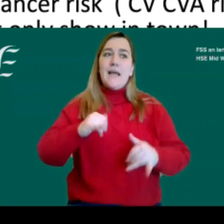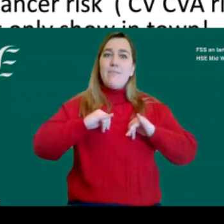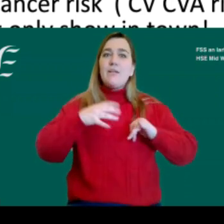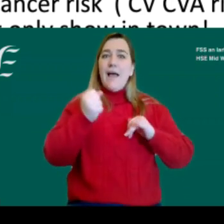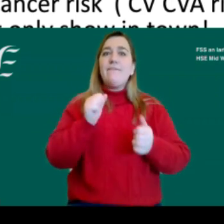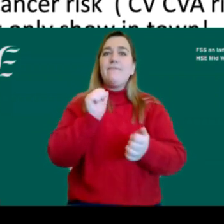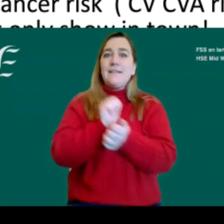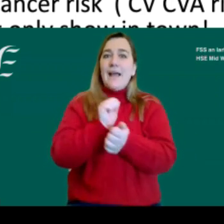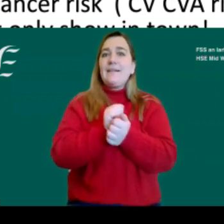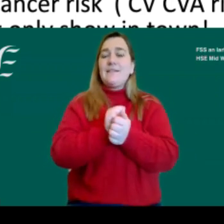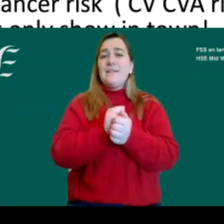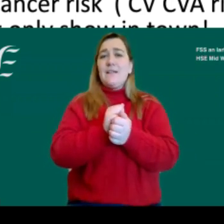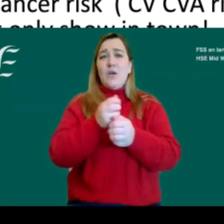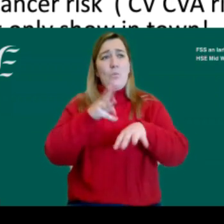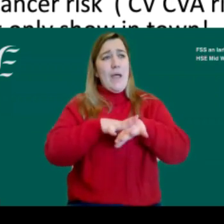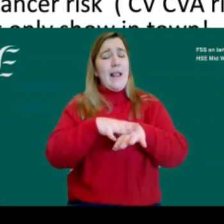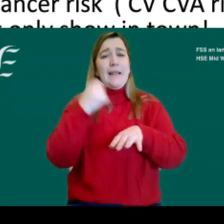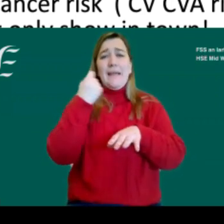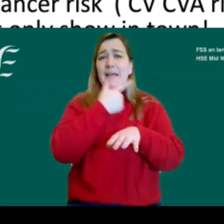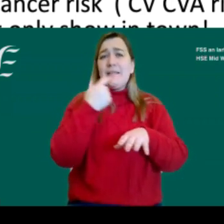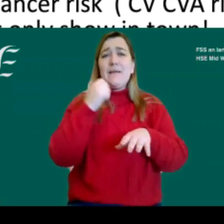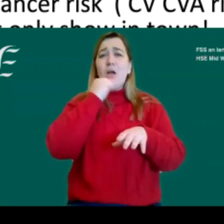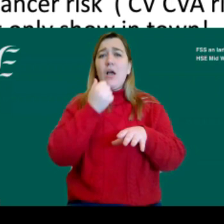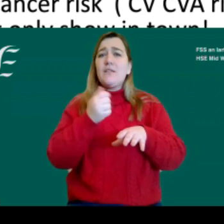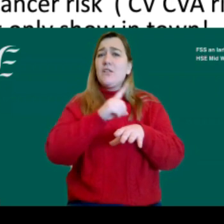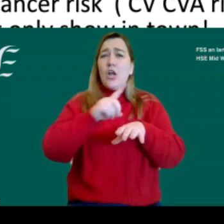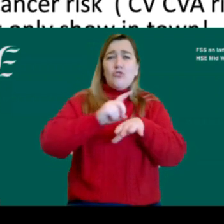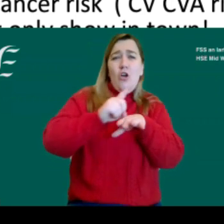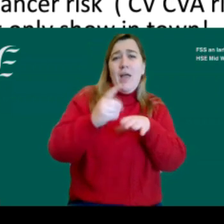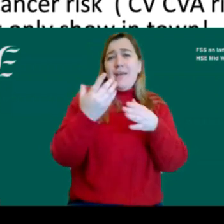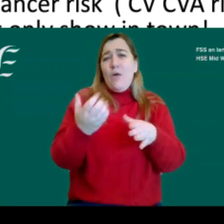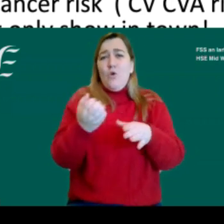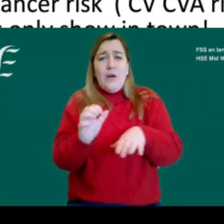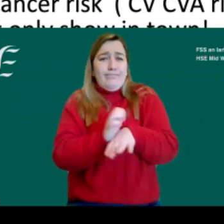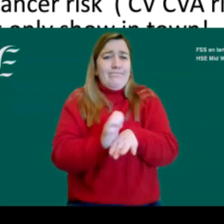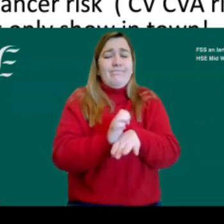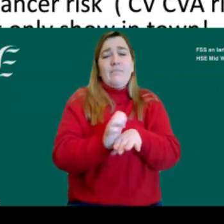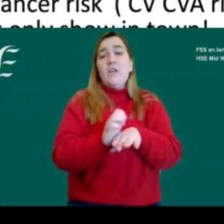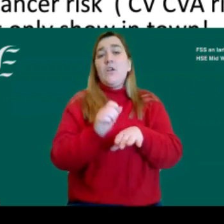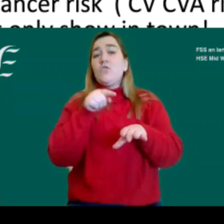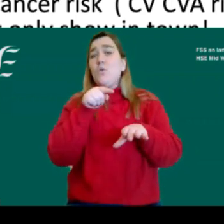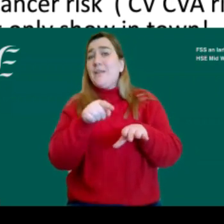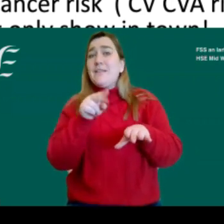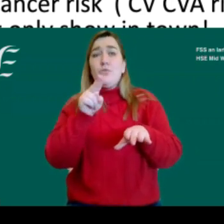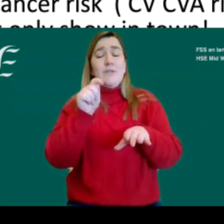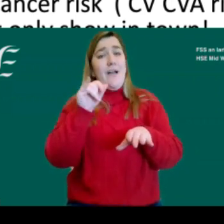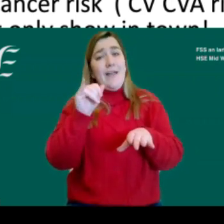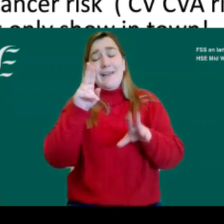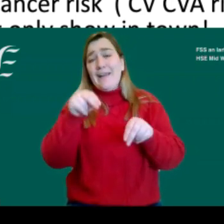urinary tract infections can be very disabling and have you at the doctor the whole time. And to have a chat about really good, investing in a